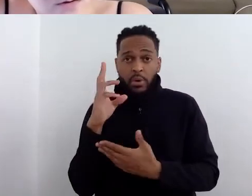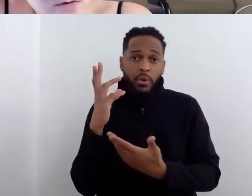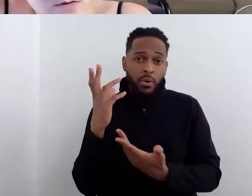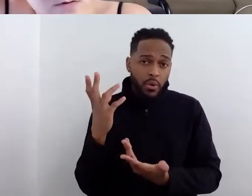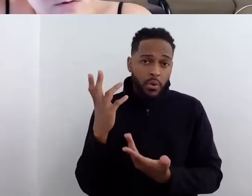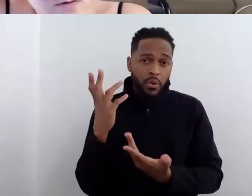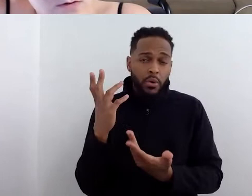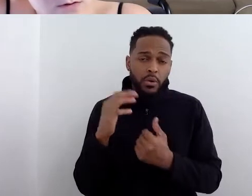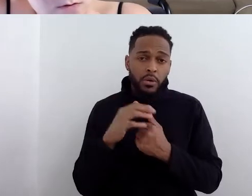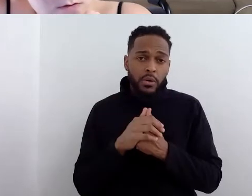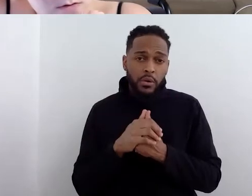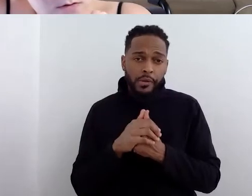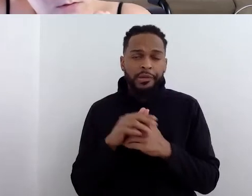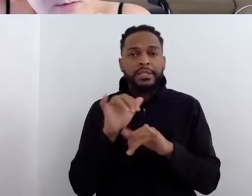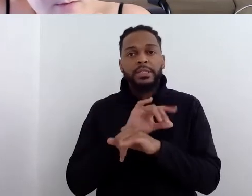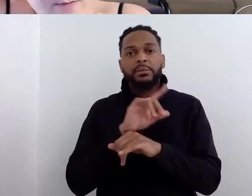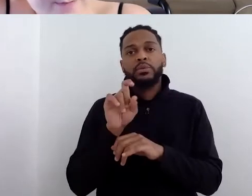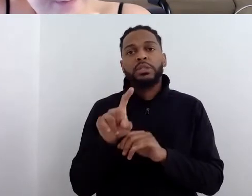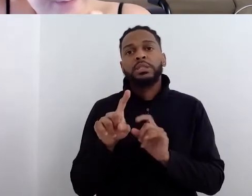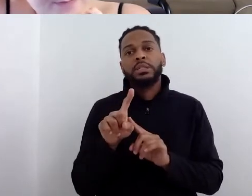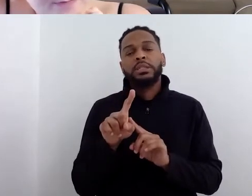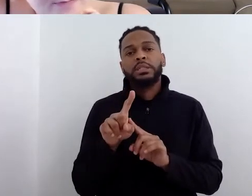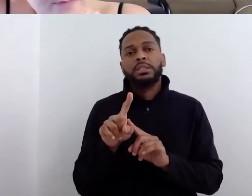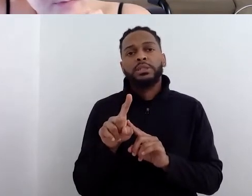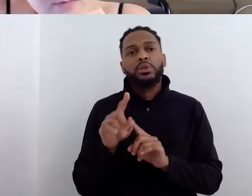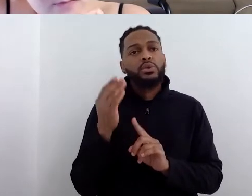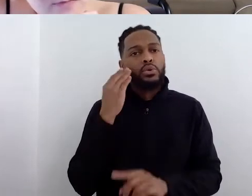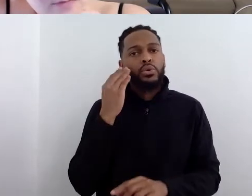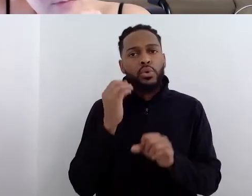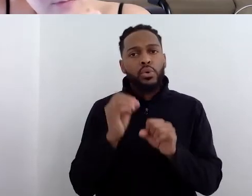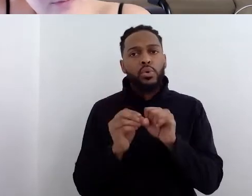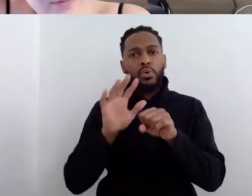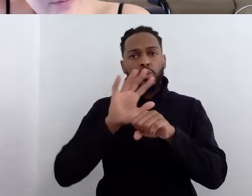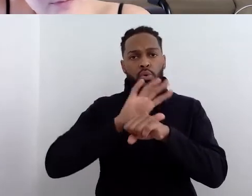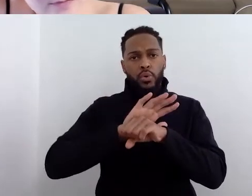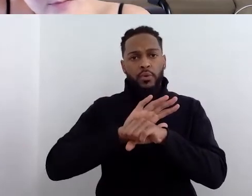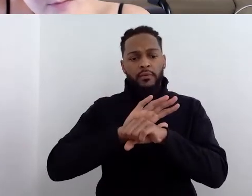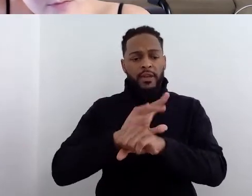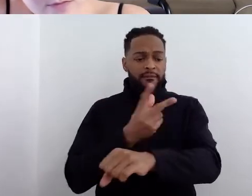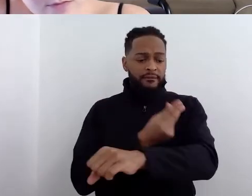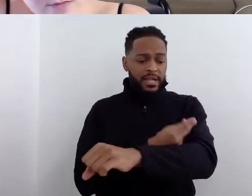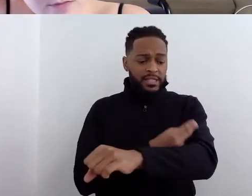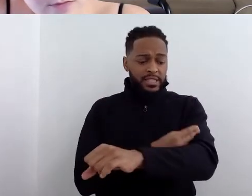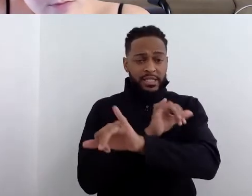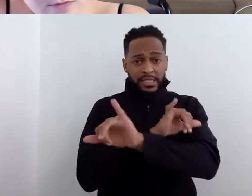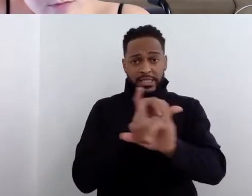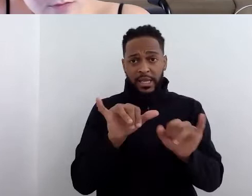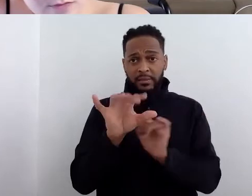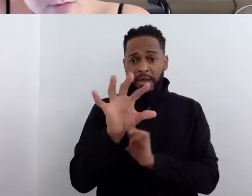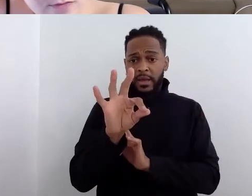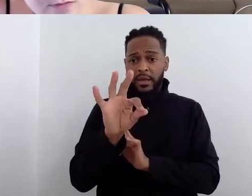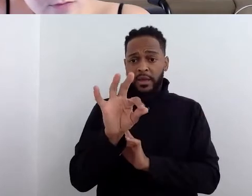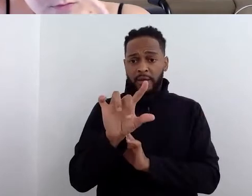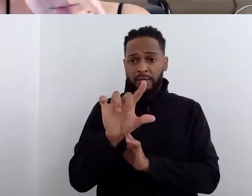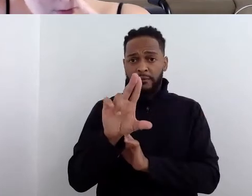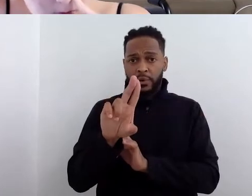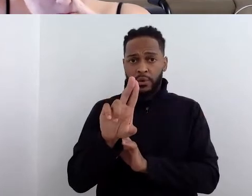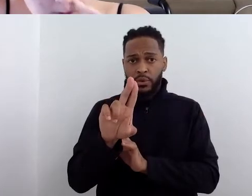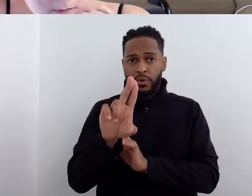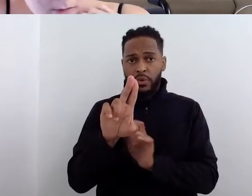same question is that is the COVID vaccine similar to the flu vaccine to reduce the severe effects if one gets